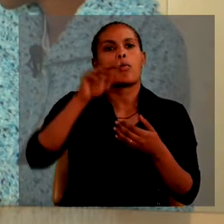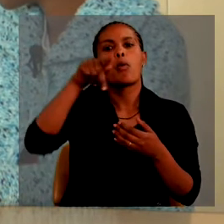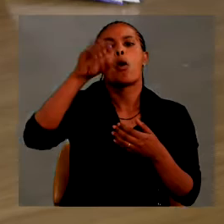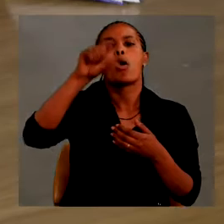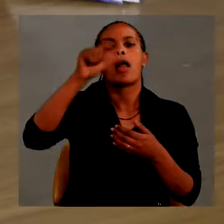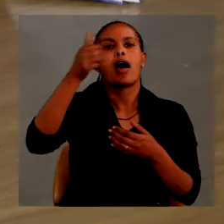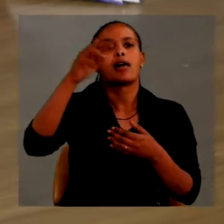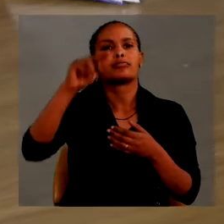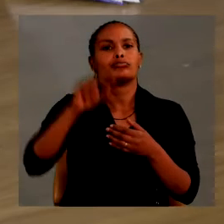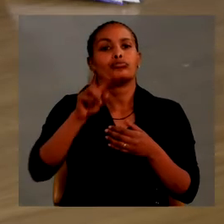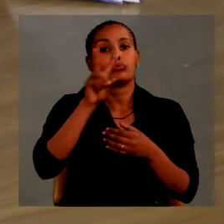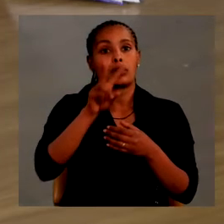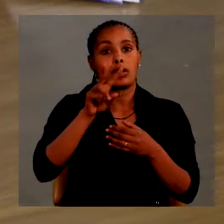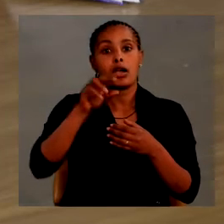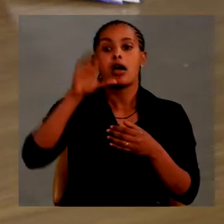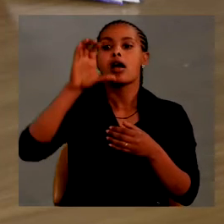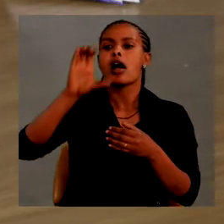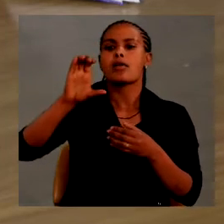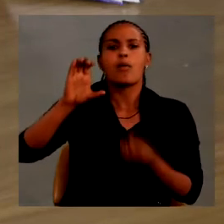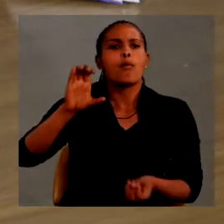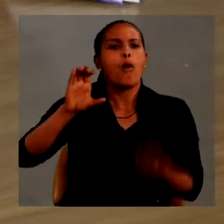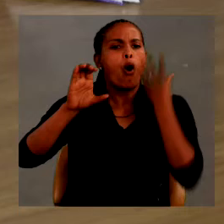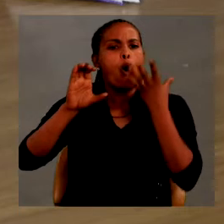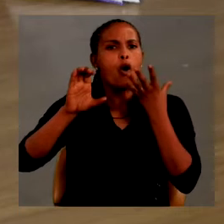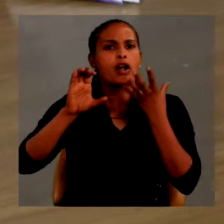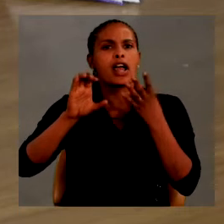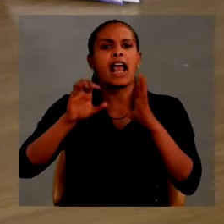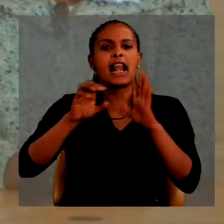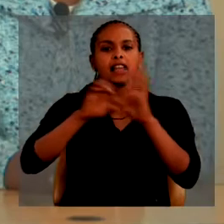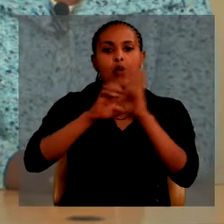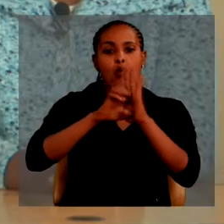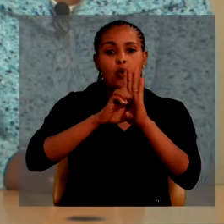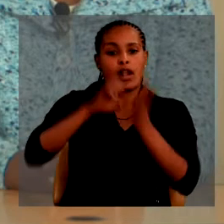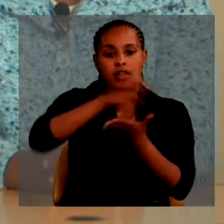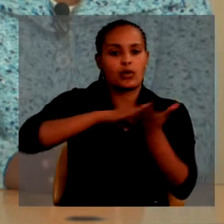different electronegativity. Carbon is more electronegative than